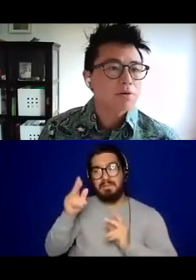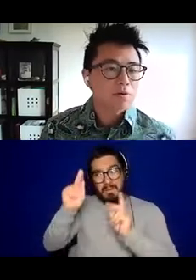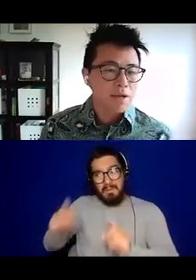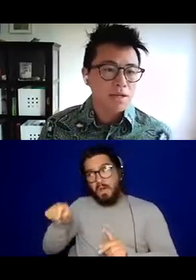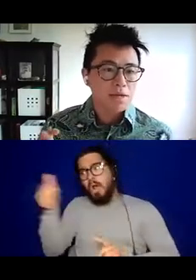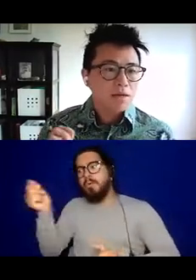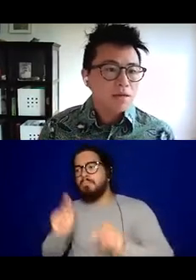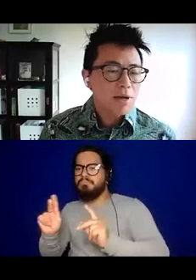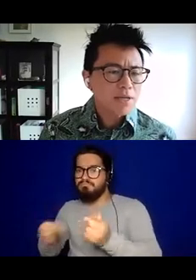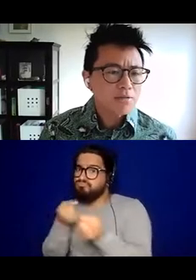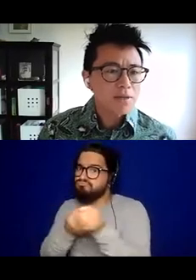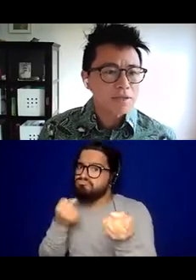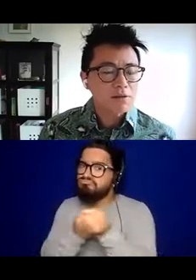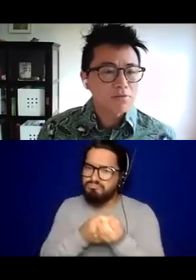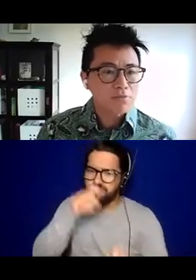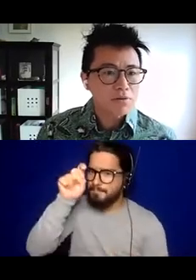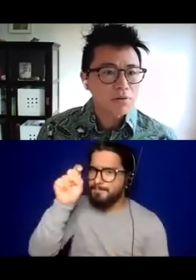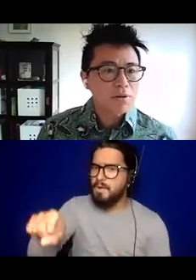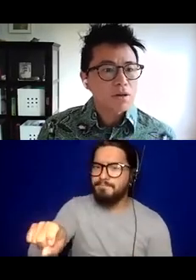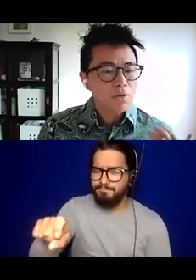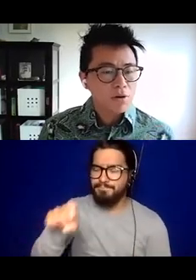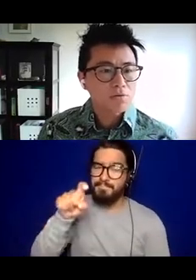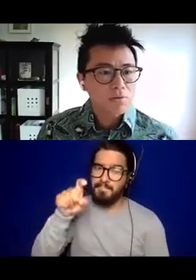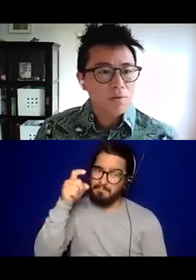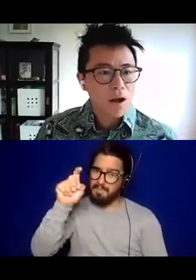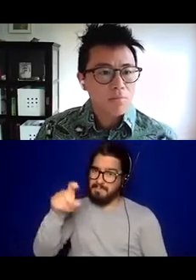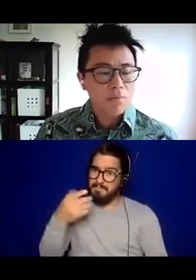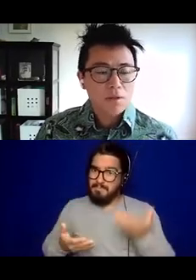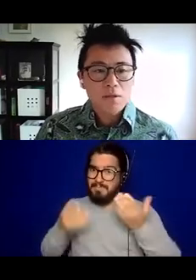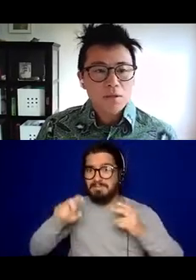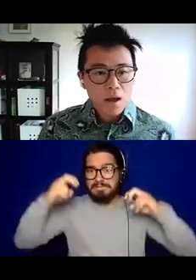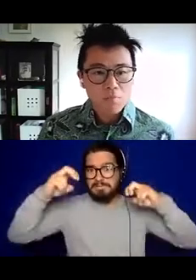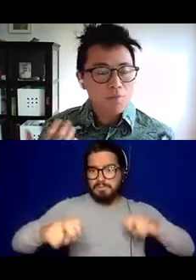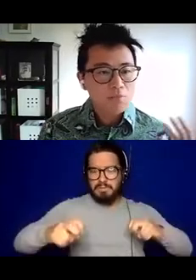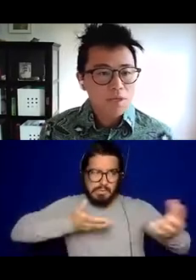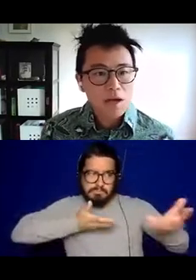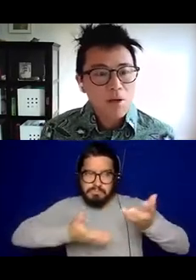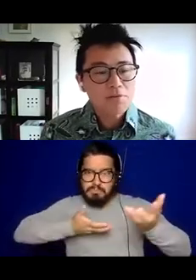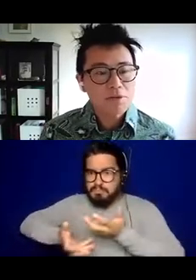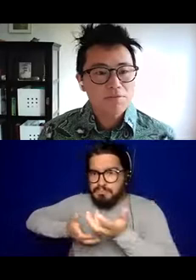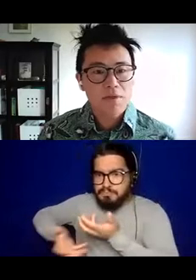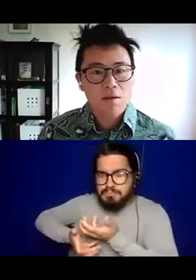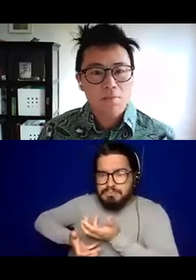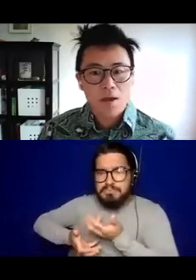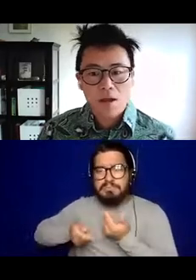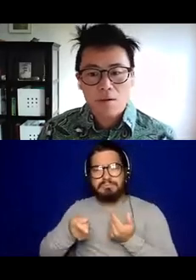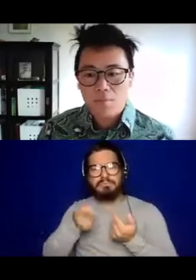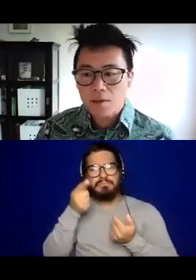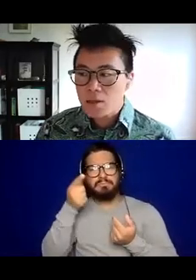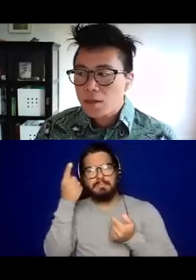people. They might need to really talk it through and work through Maybe it's bringing up other things for